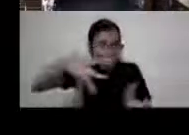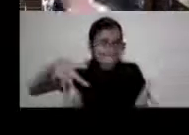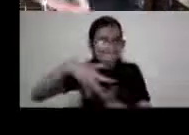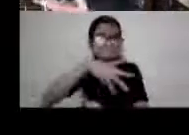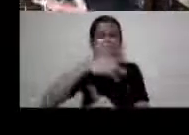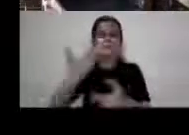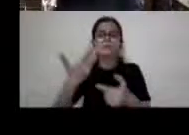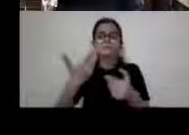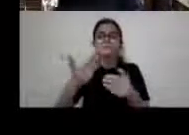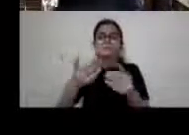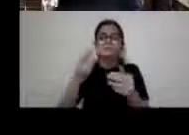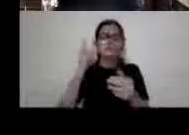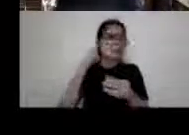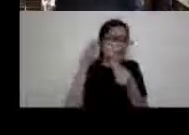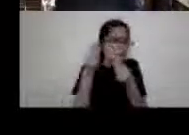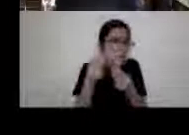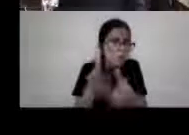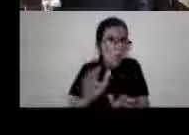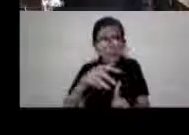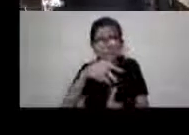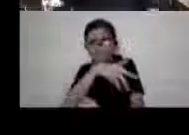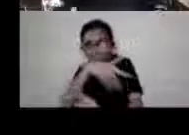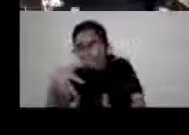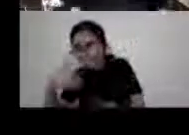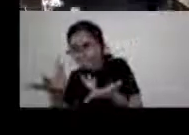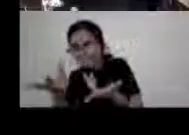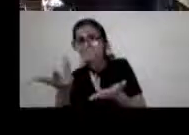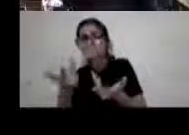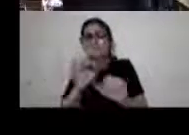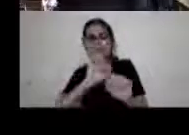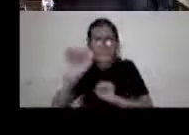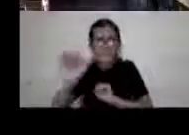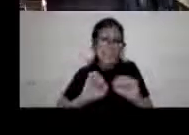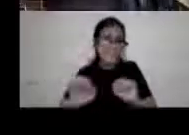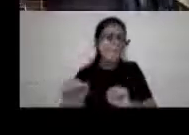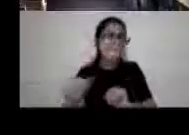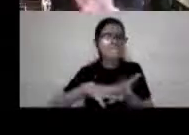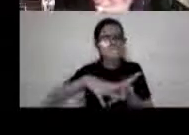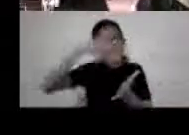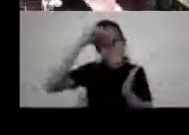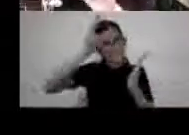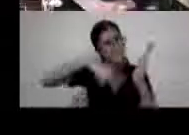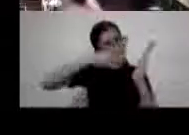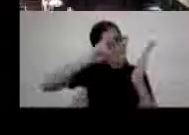with hearing loss, learning difficulties, but also